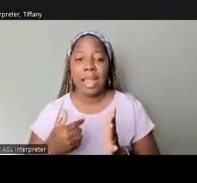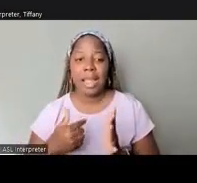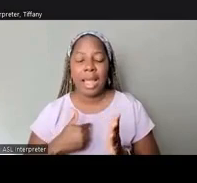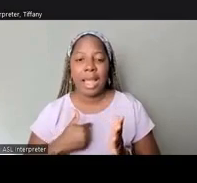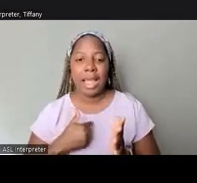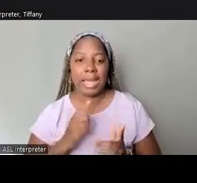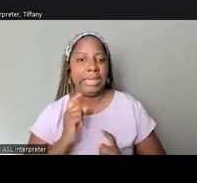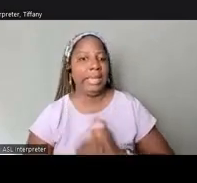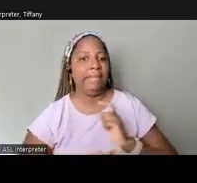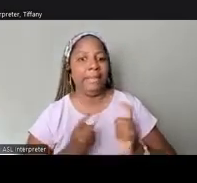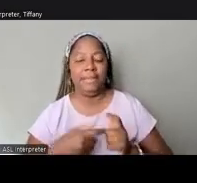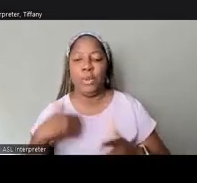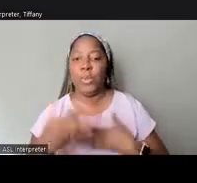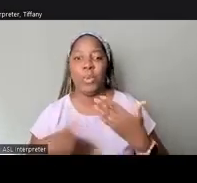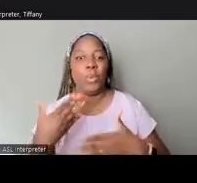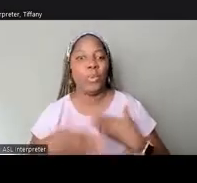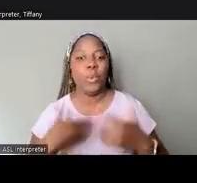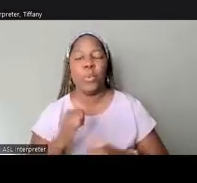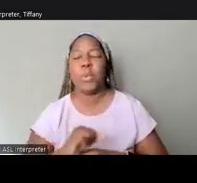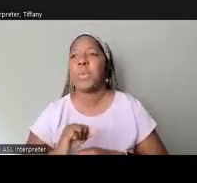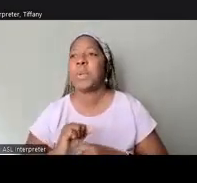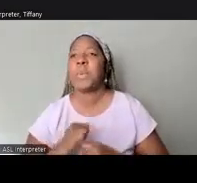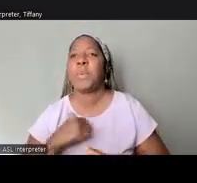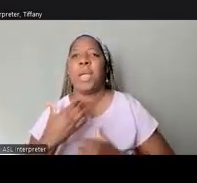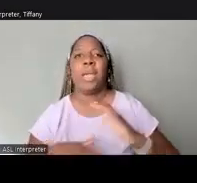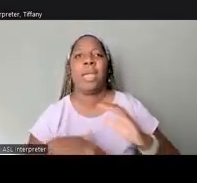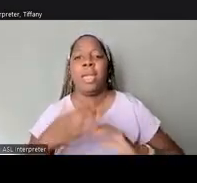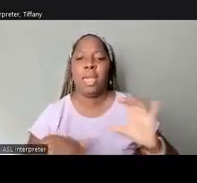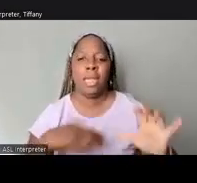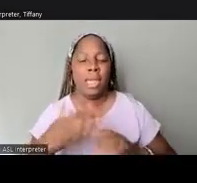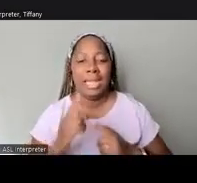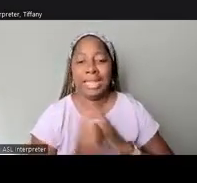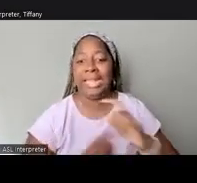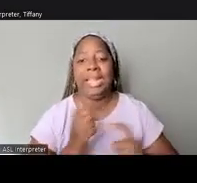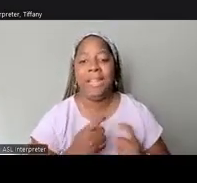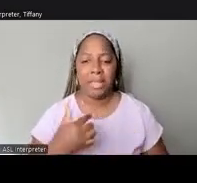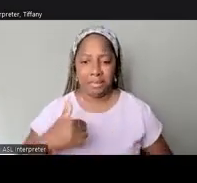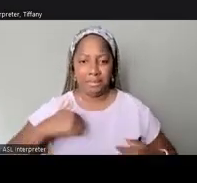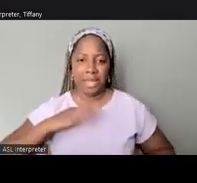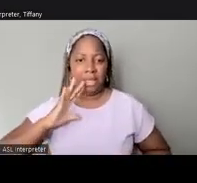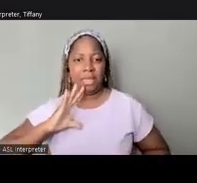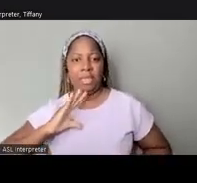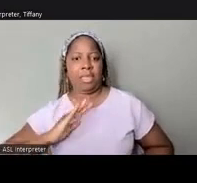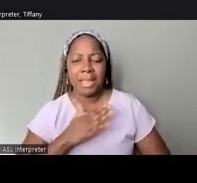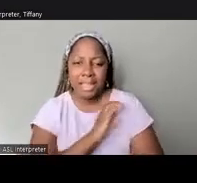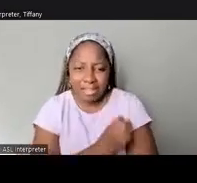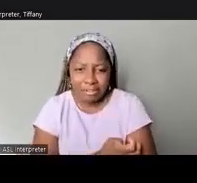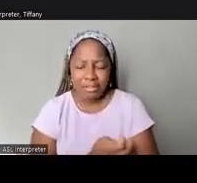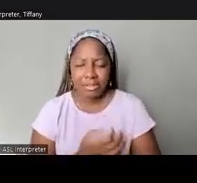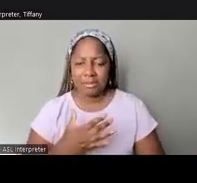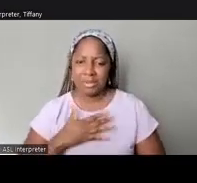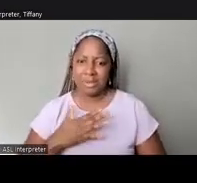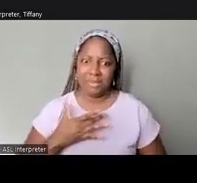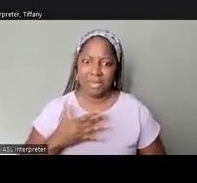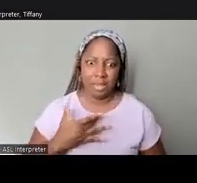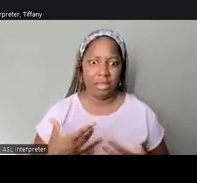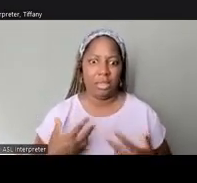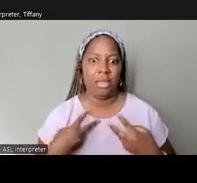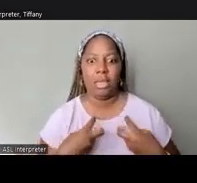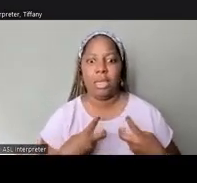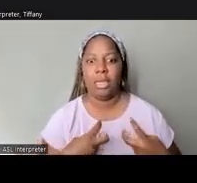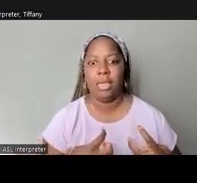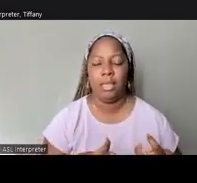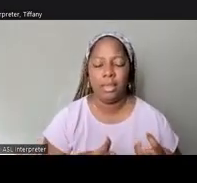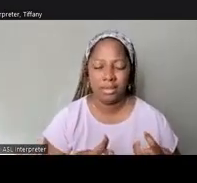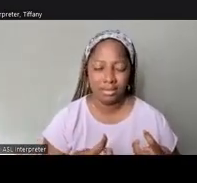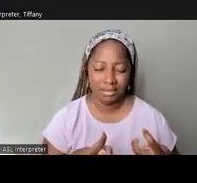you just go, and then you pass out. And that doesn't serve me, and it doesn't serve the movement or the people that you're working with, because it's